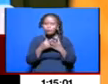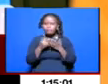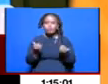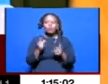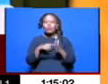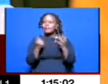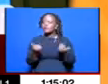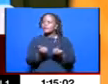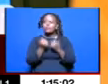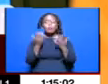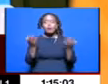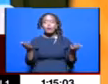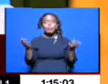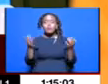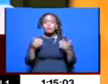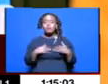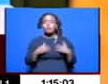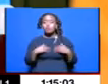in this